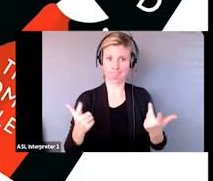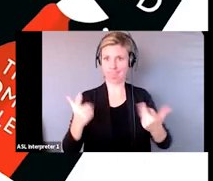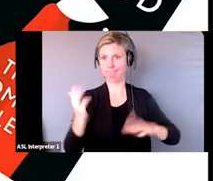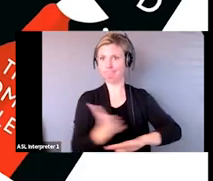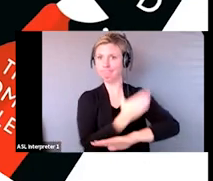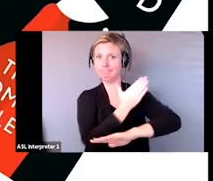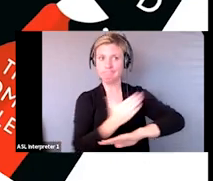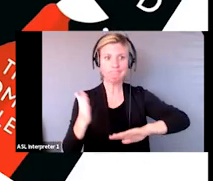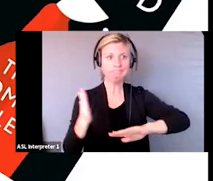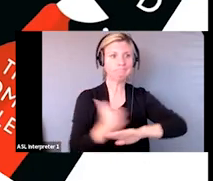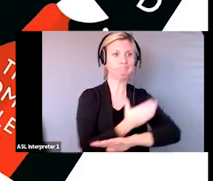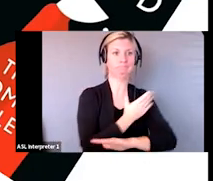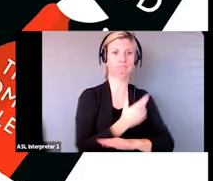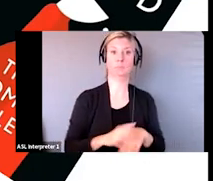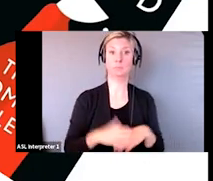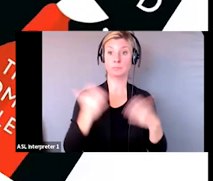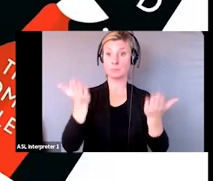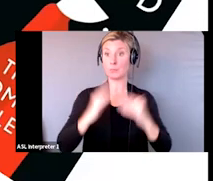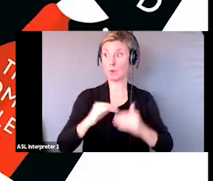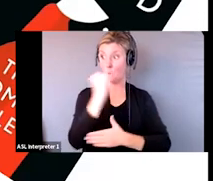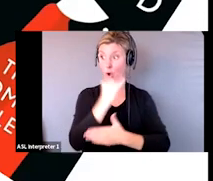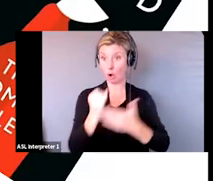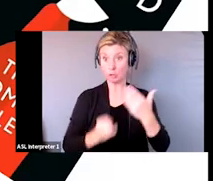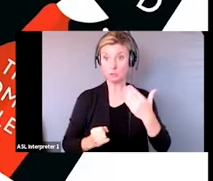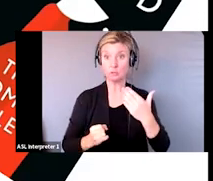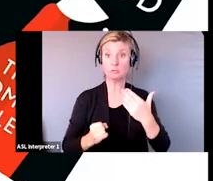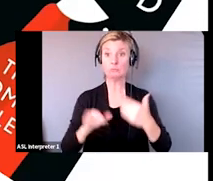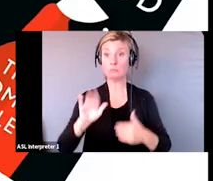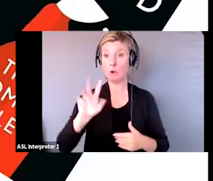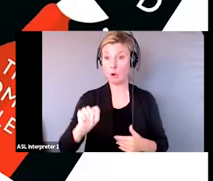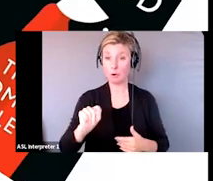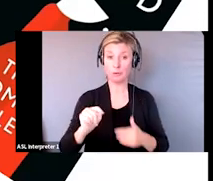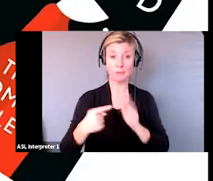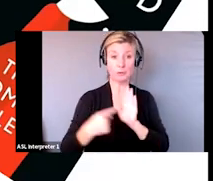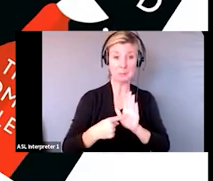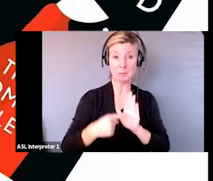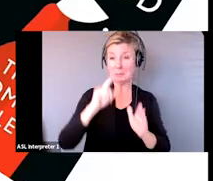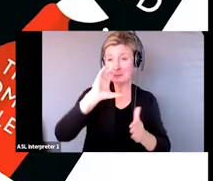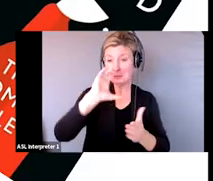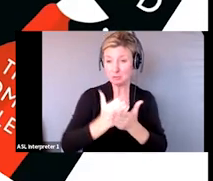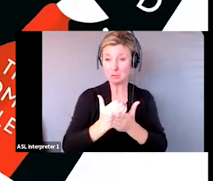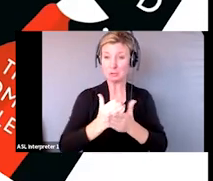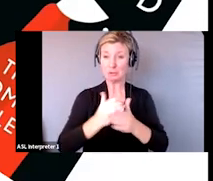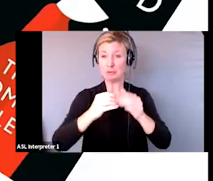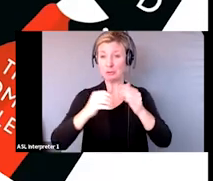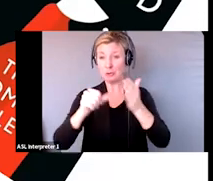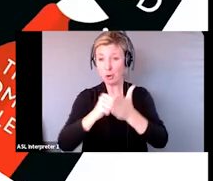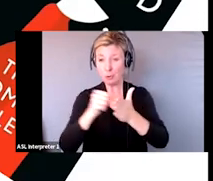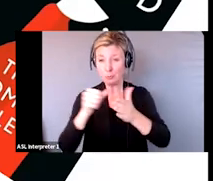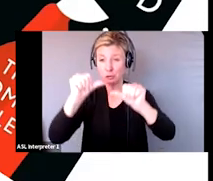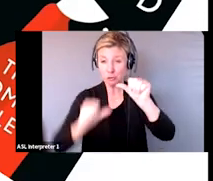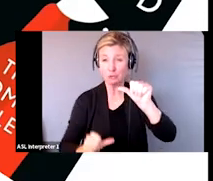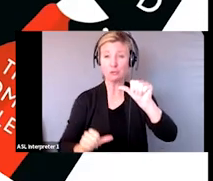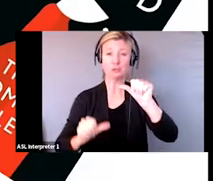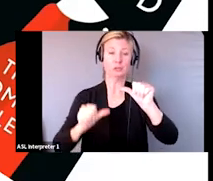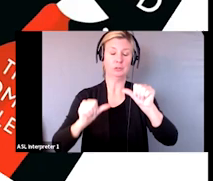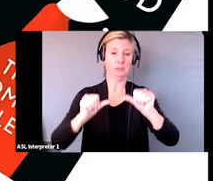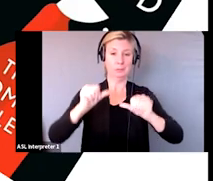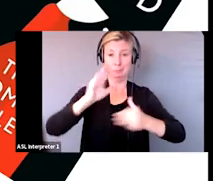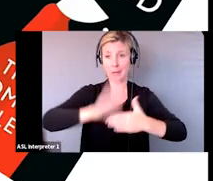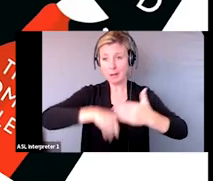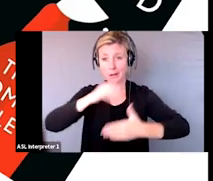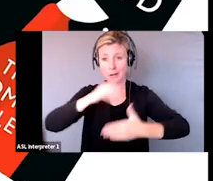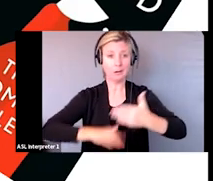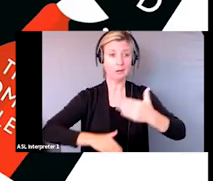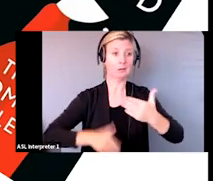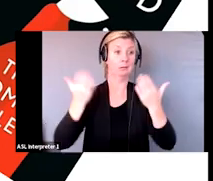protect artistic works such as pictures, sculptures, paintings. And it also protects musical